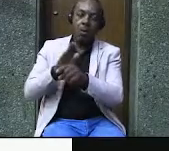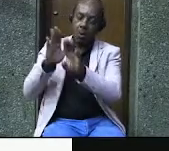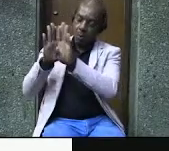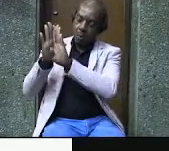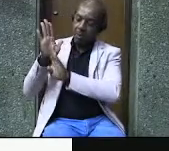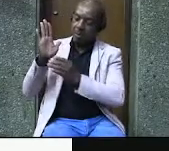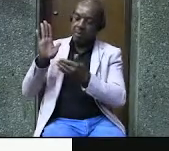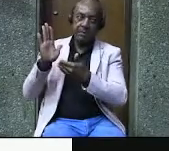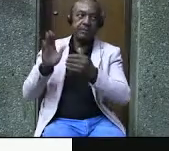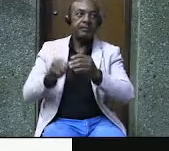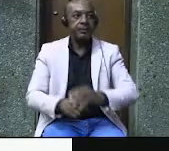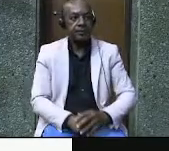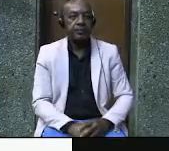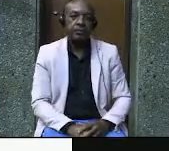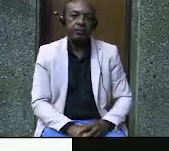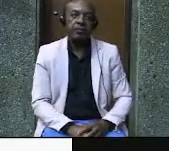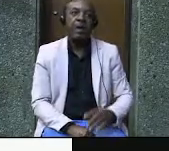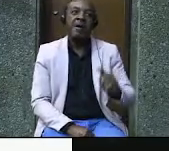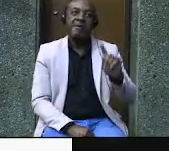Firstly,